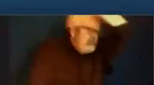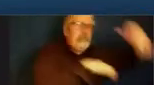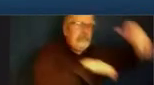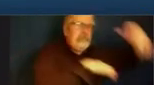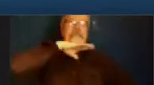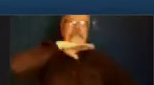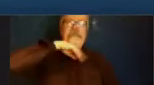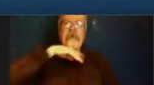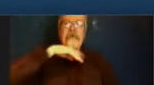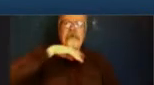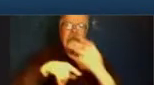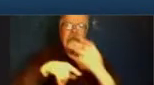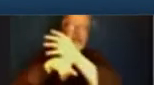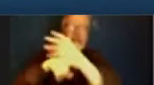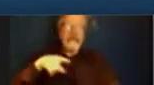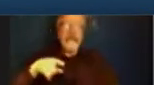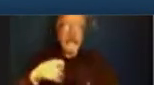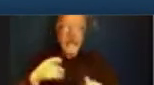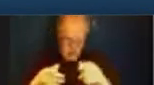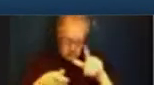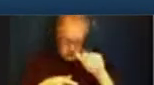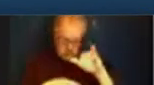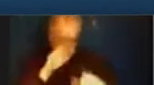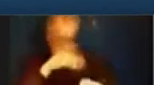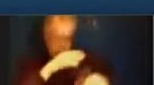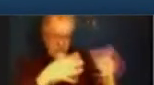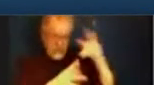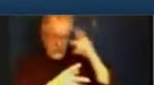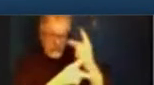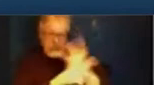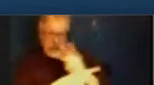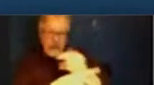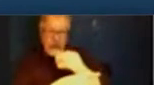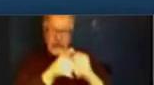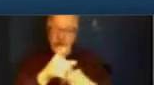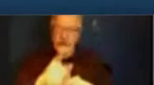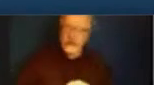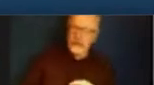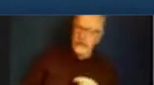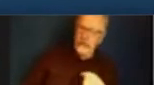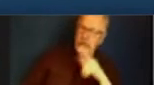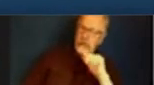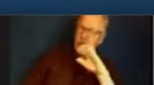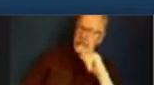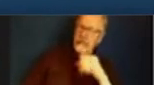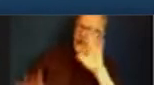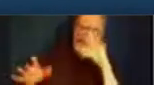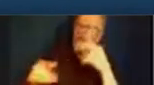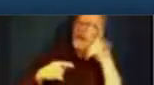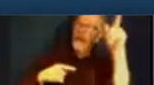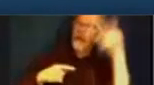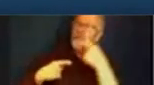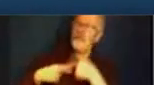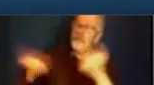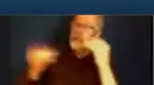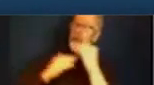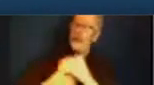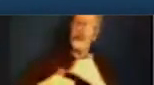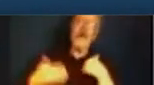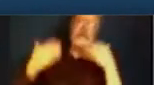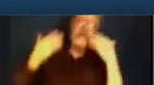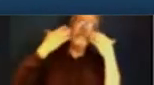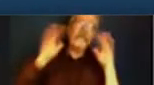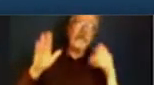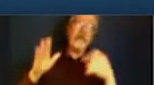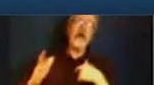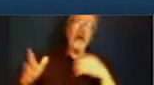that yet? I don't know if there's an official rule yet, but I wouldn't say that. We do encourage, whether you're buying